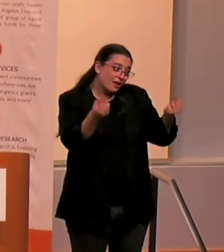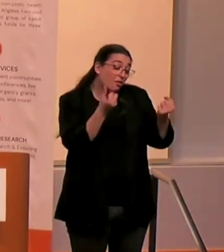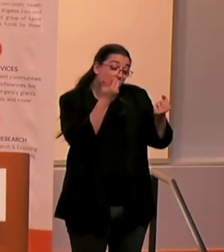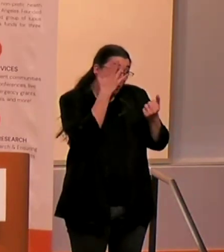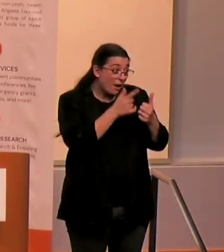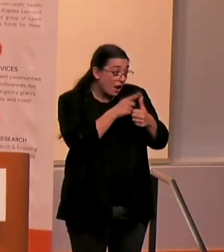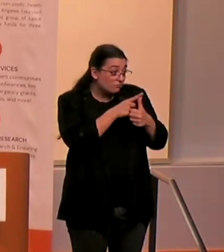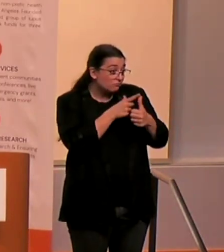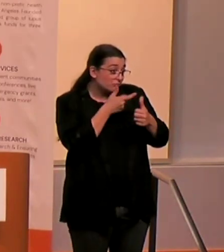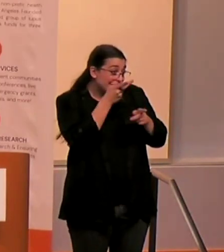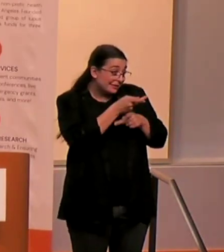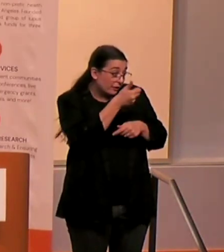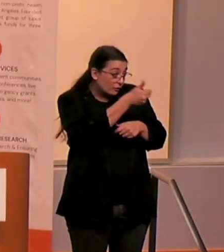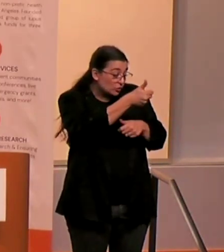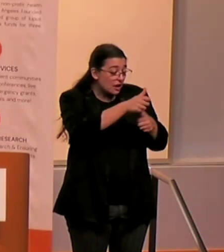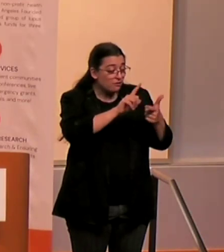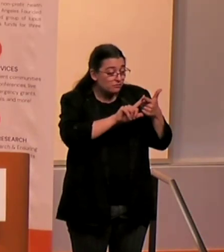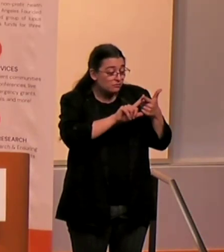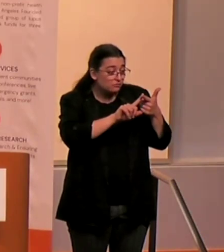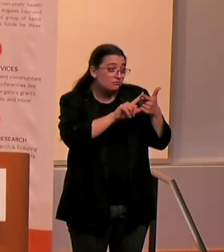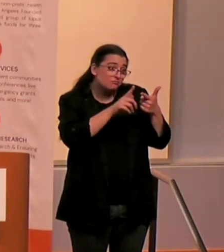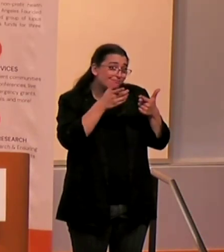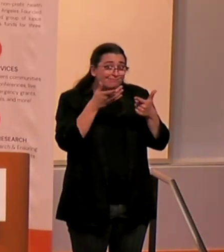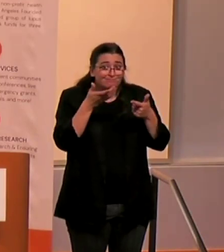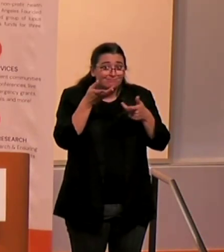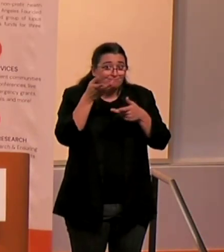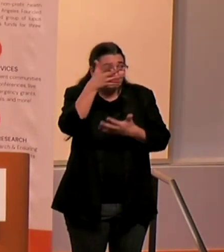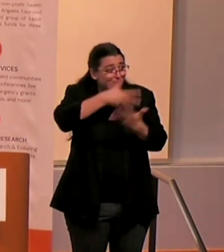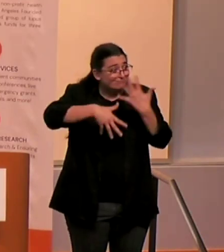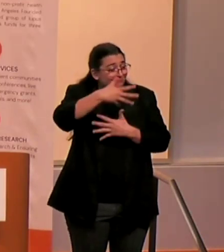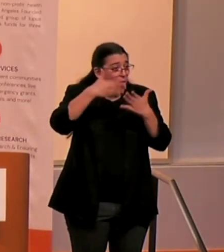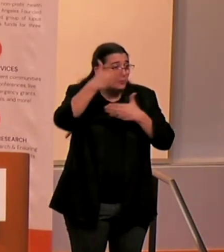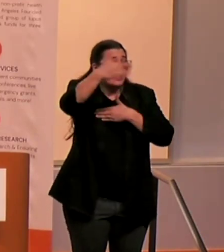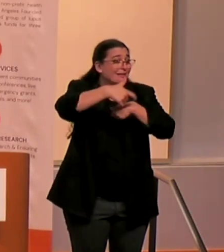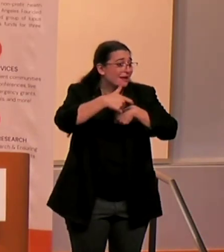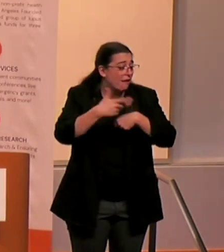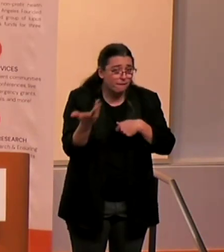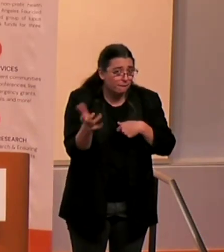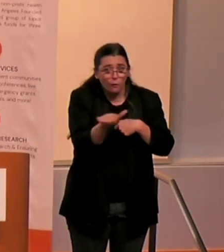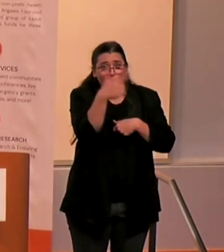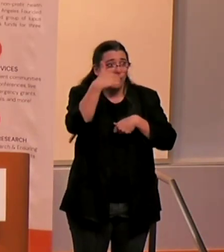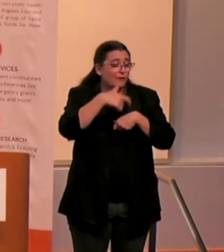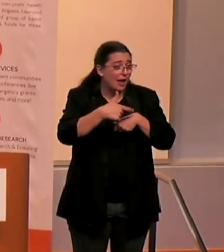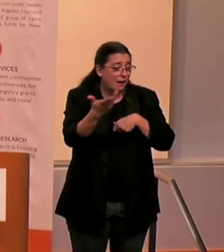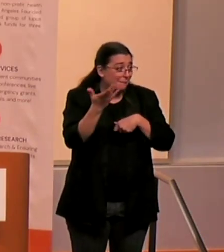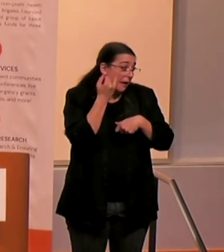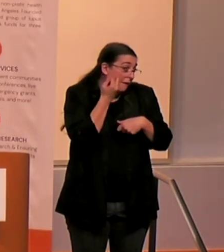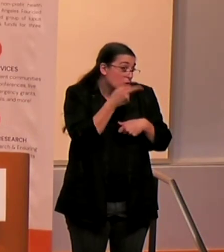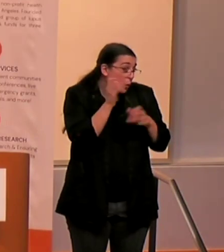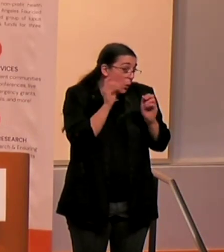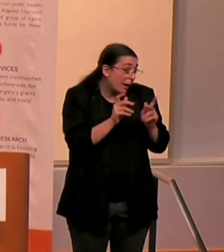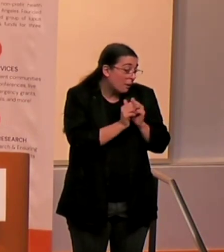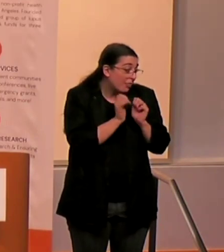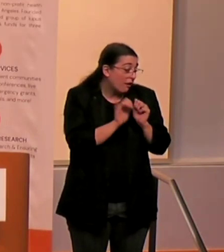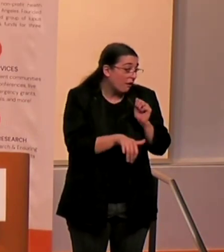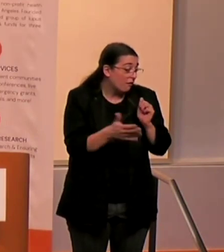yourself and be there and take care of yourself. And then B, hang out with them next time or some other time, if that's okay with you and if